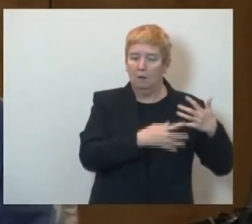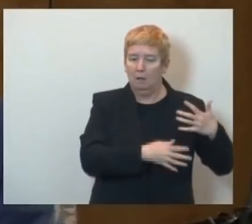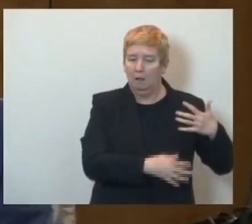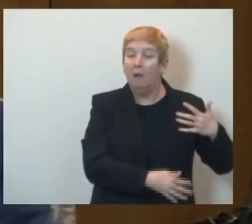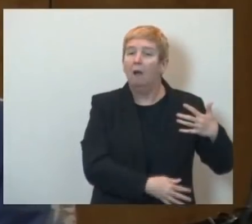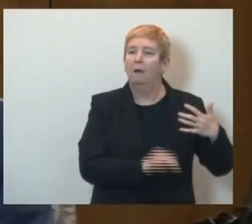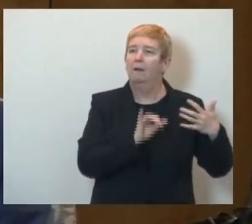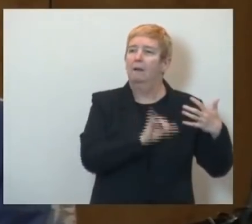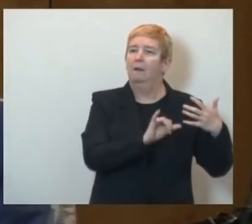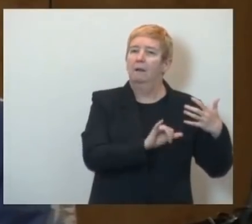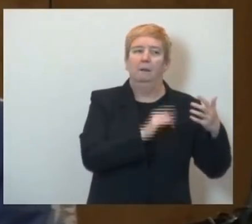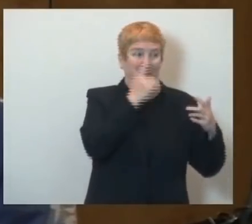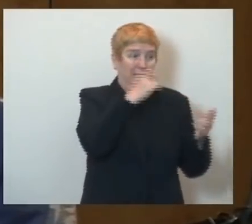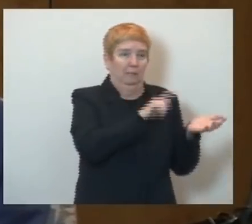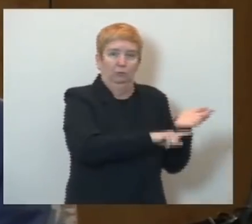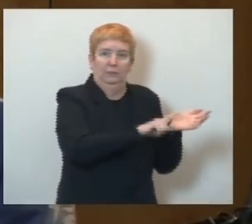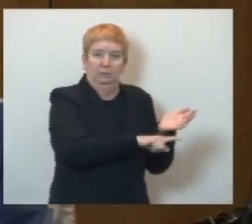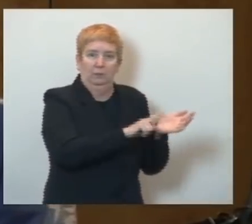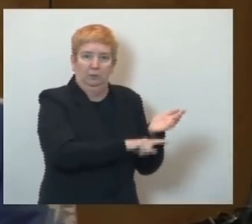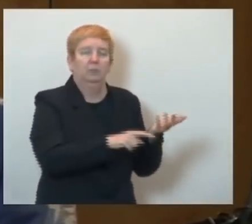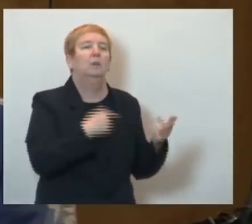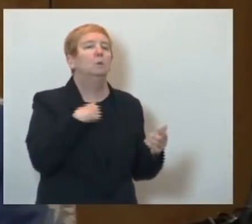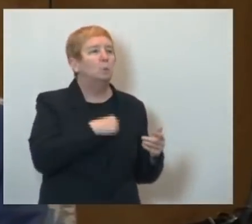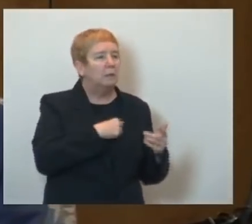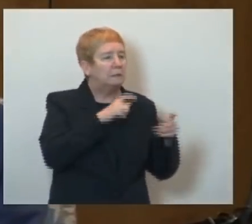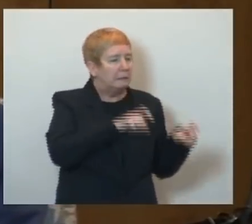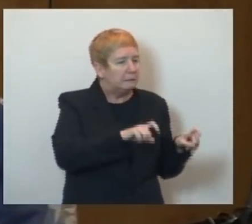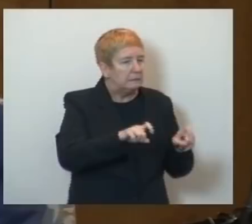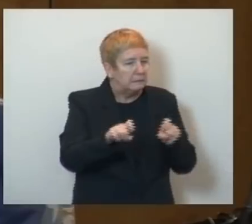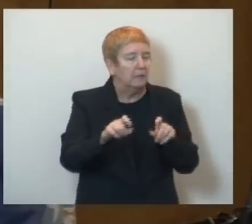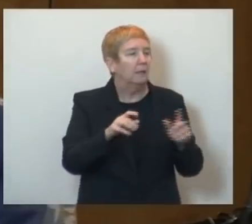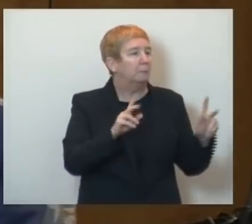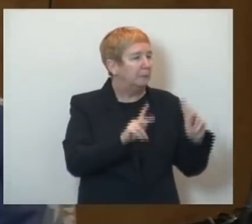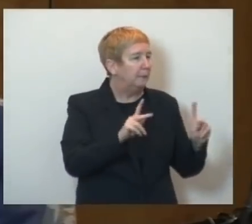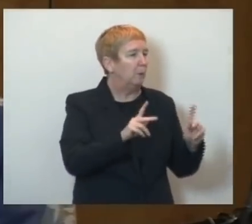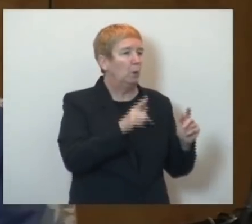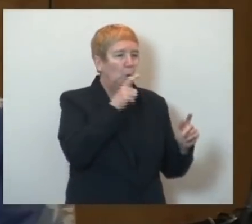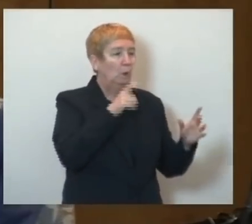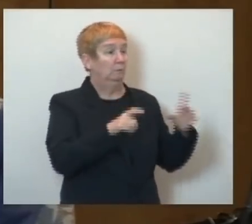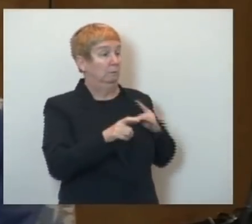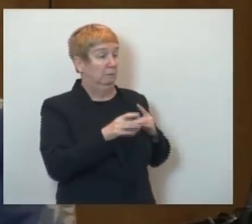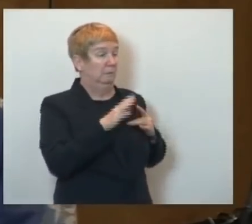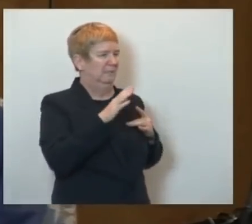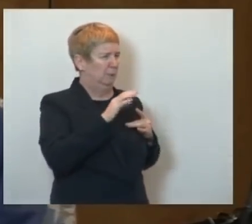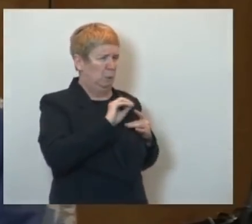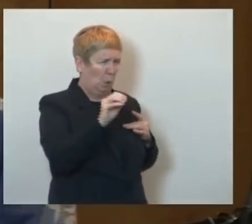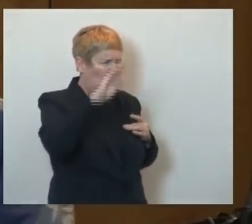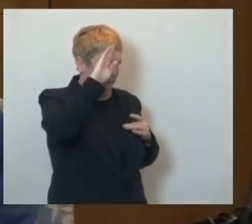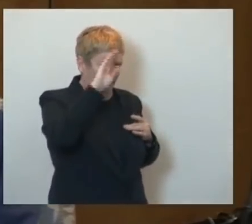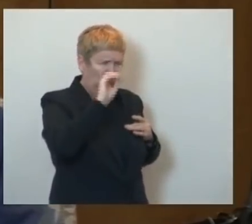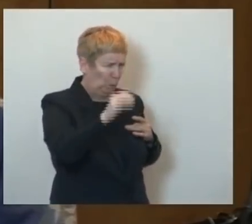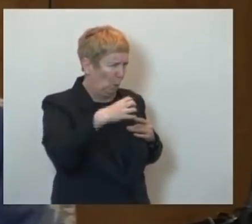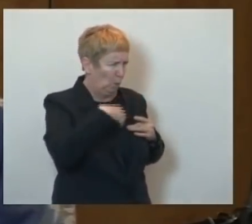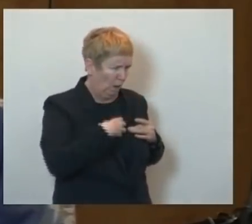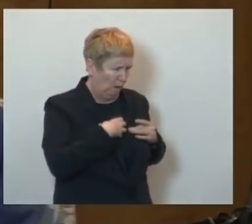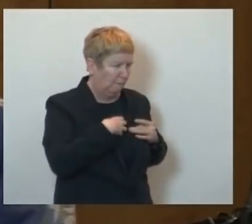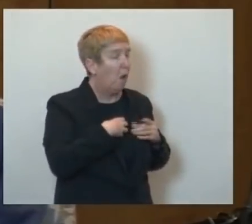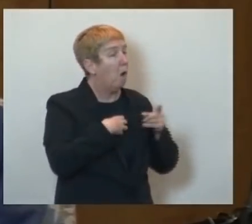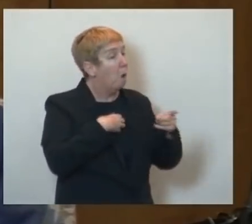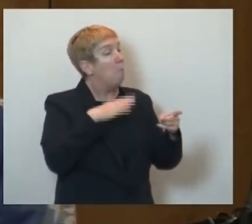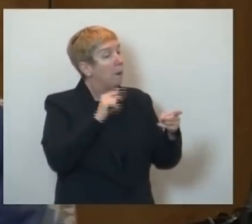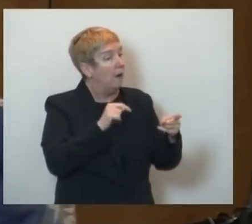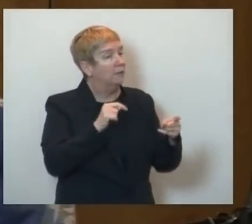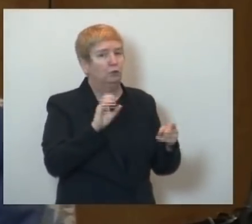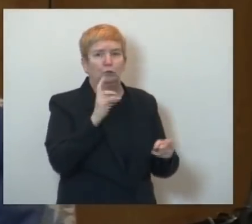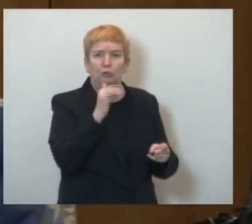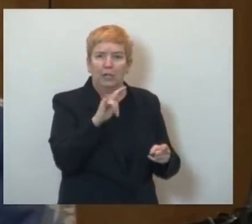further research is being done and more testing is being done, people without fever, cough, shortness of breath, but with chills or shaking chills